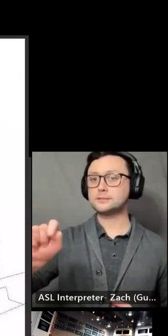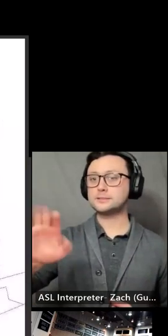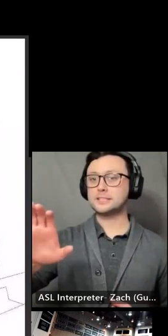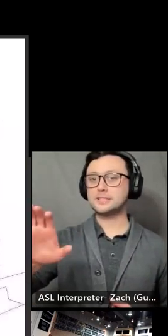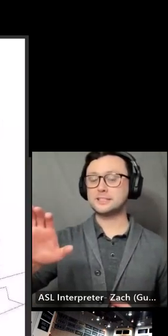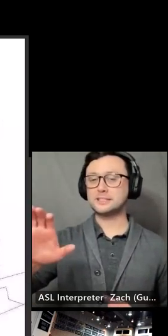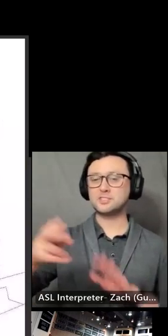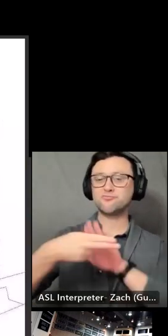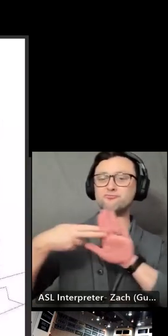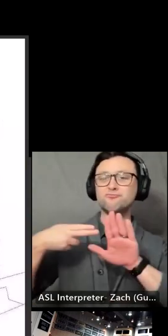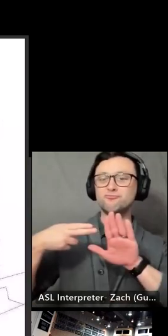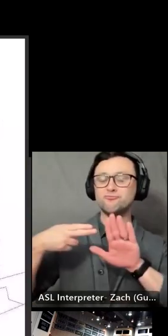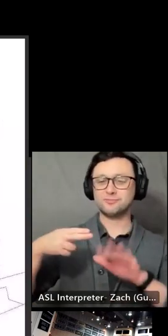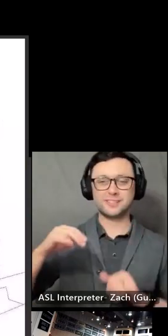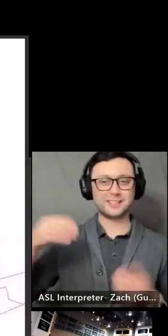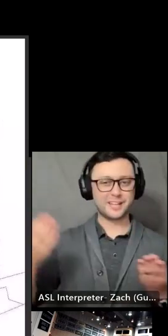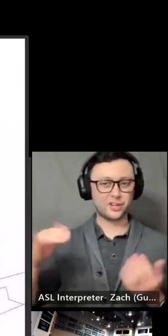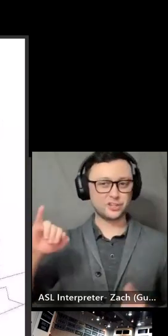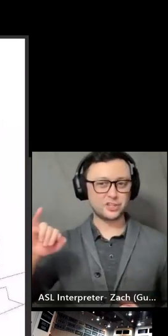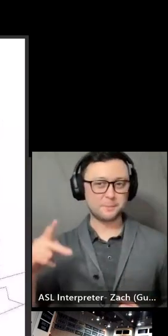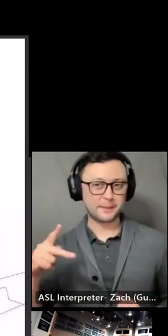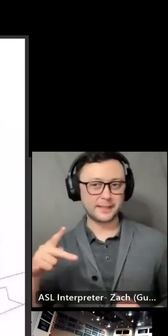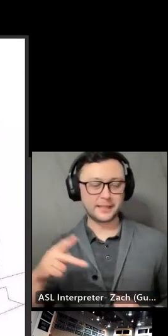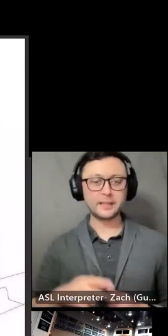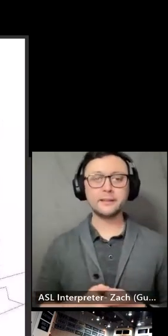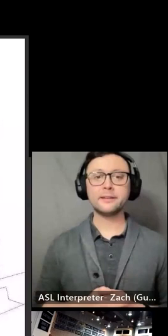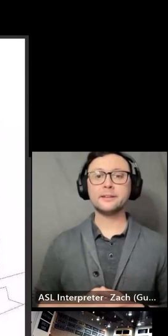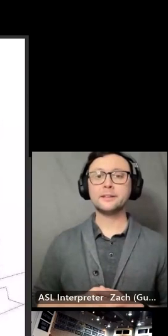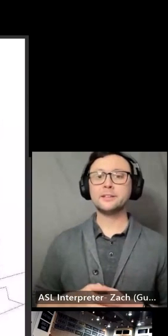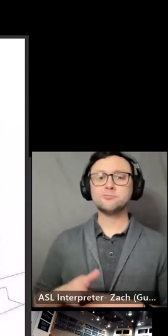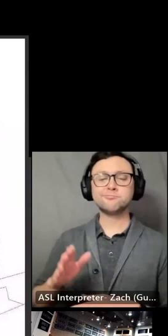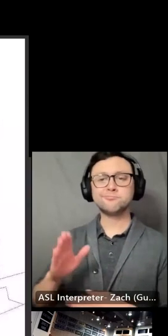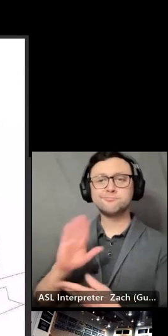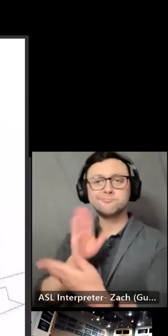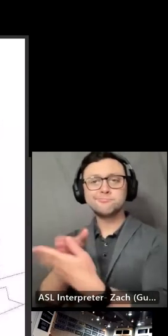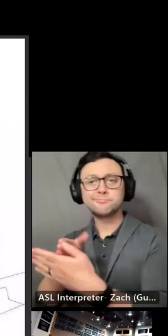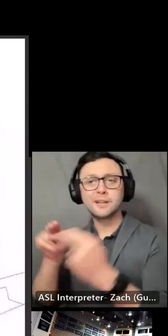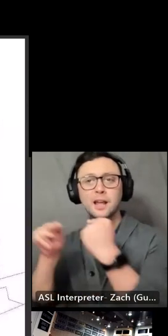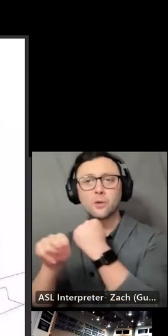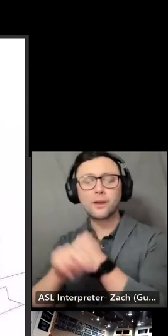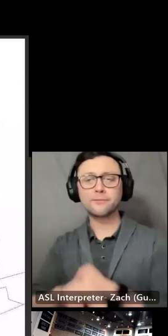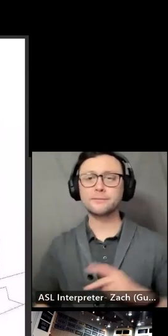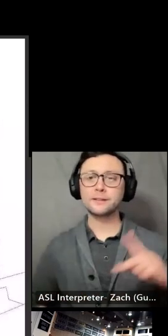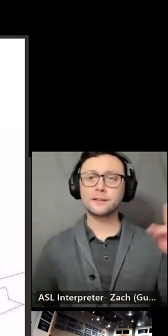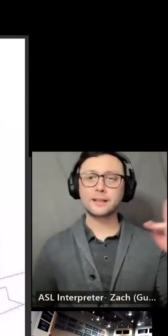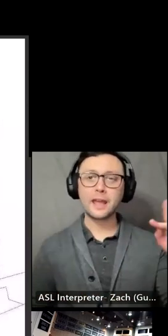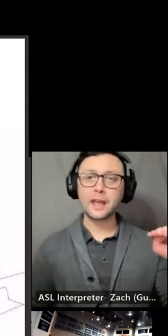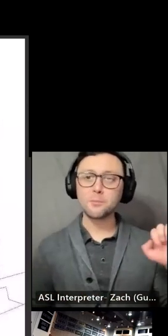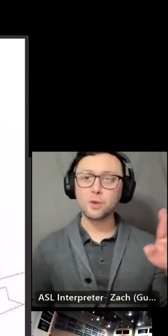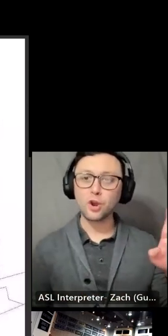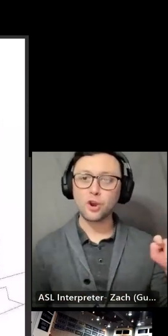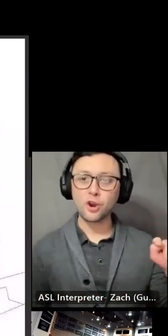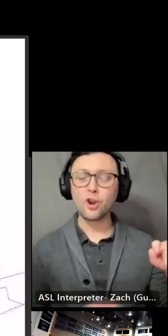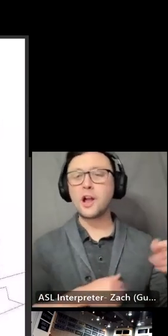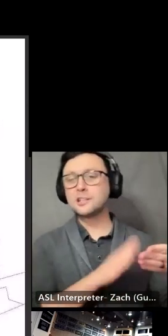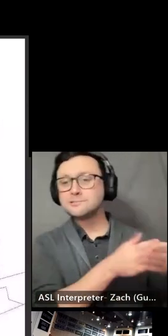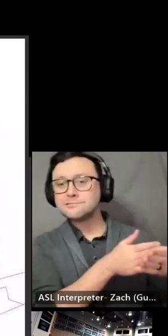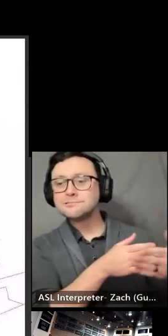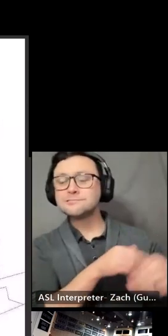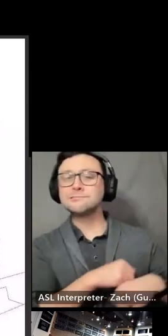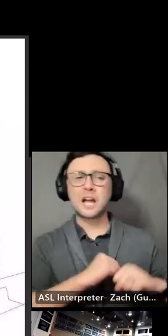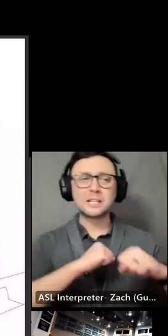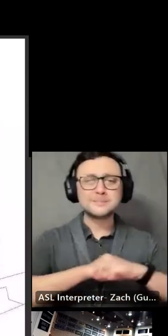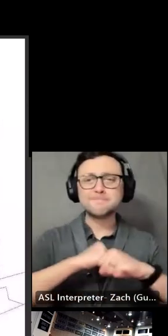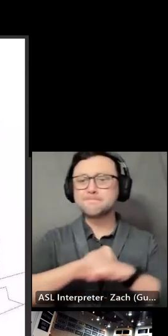They told us that we were being idealistic when we were fighting against the highway. When we tried to stop the Kmart, they told us that we couldn't do that either. When we fought